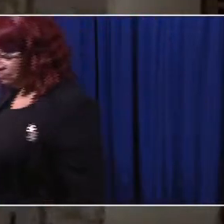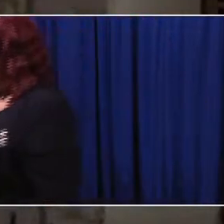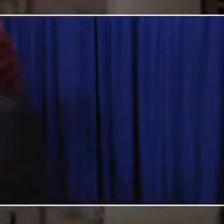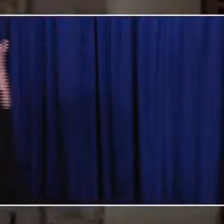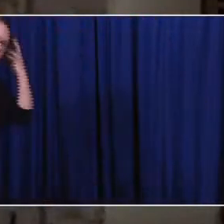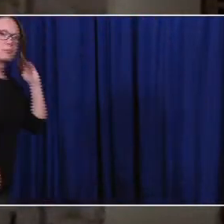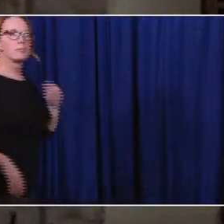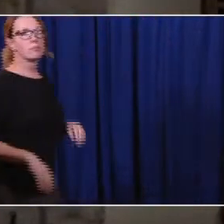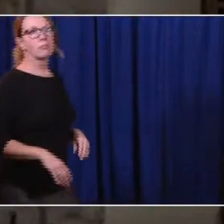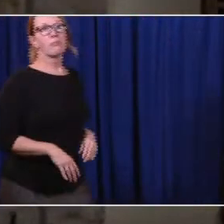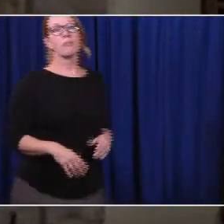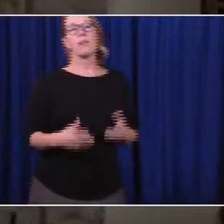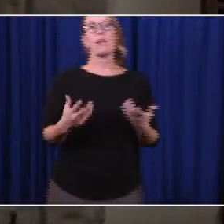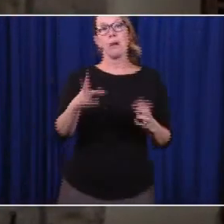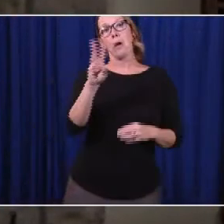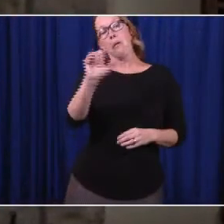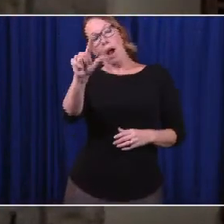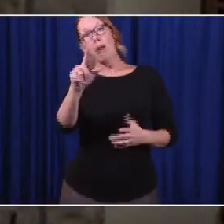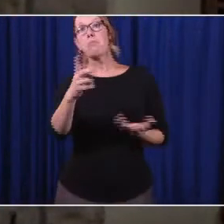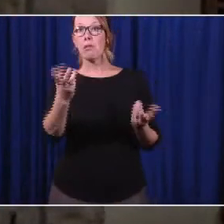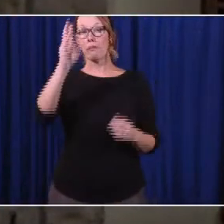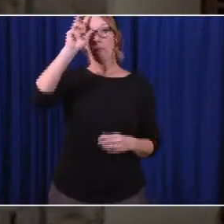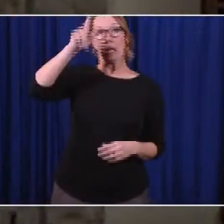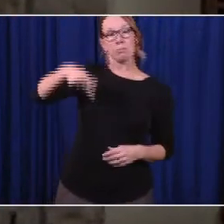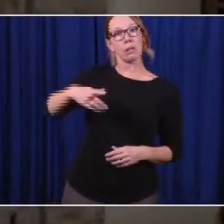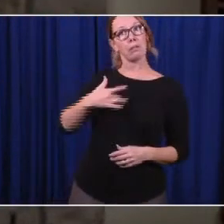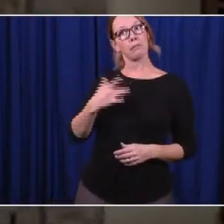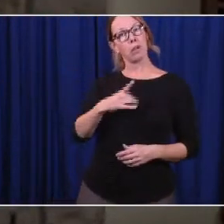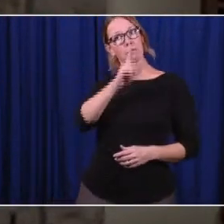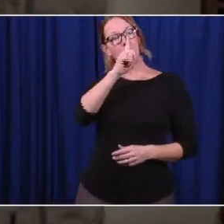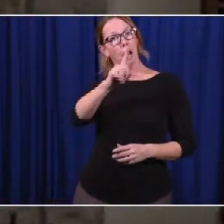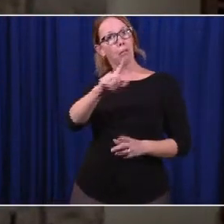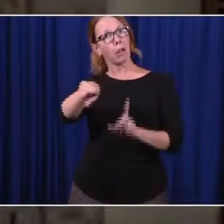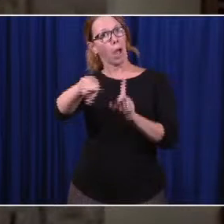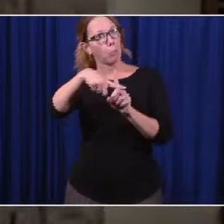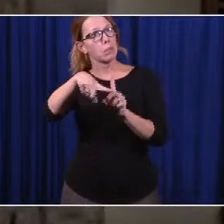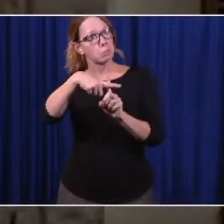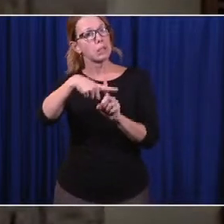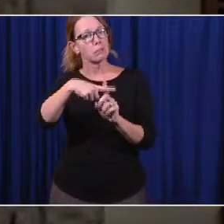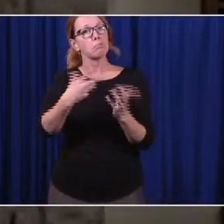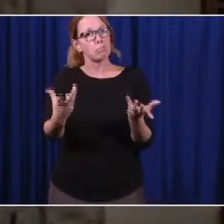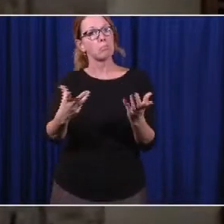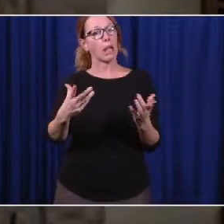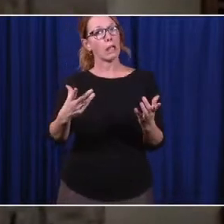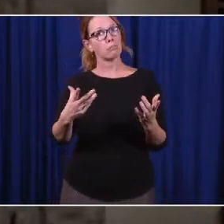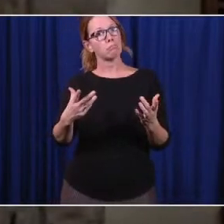the Vice President was very optimistic, very happy that this is coming, as he should be.